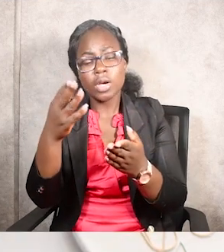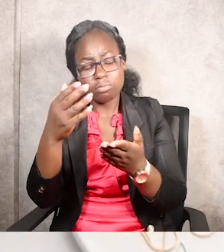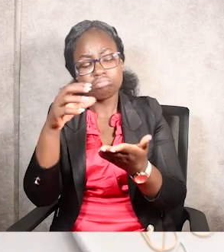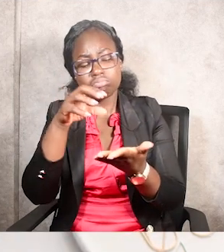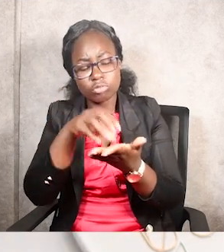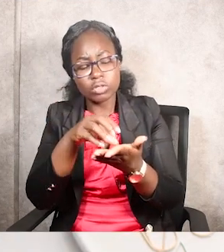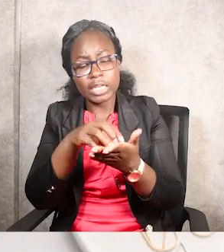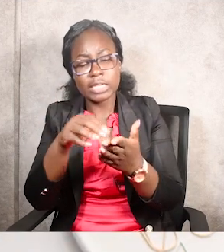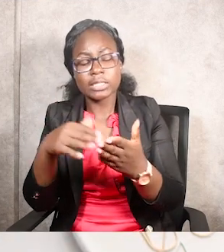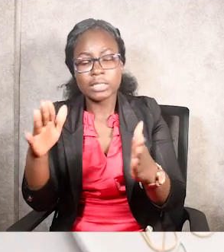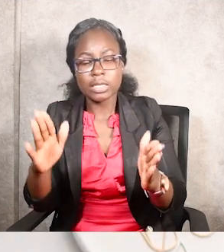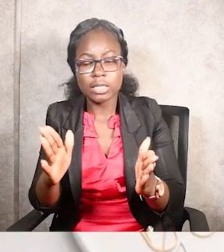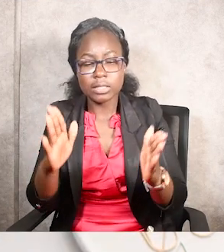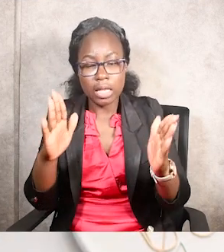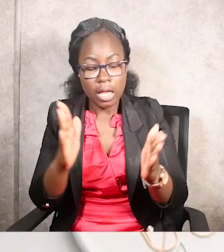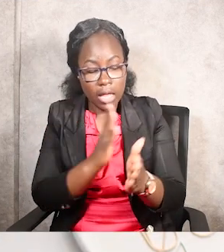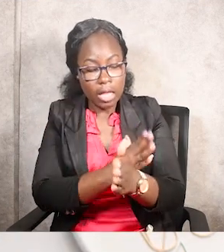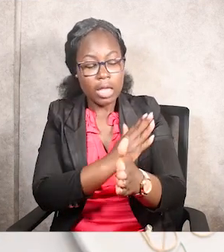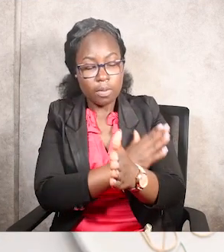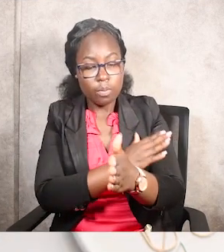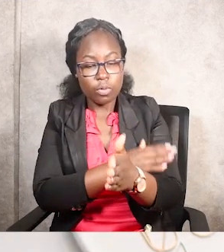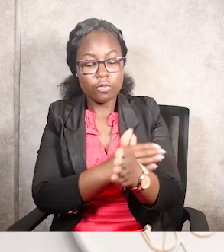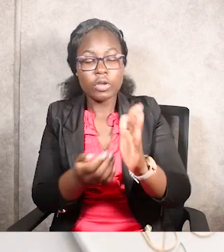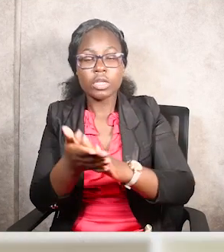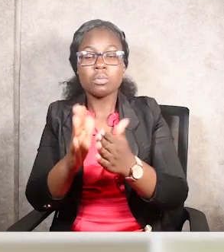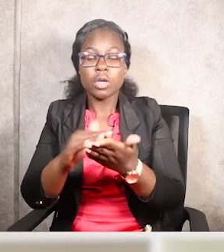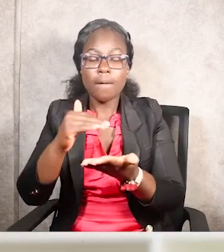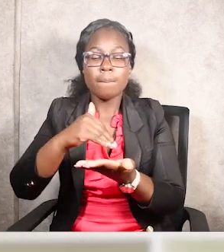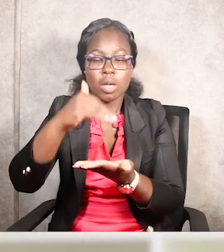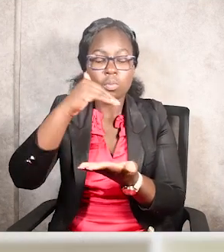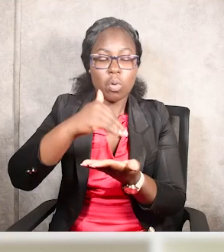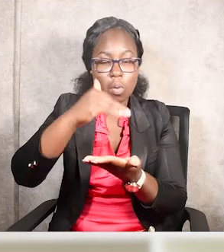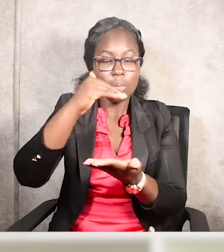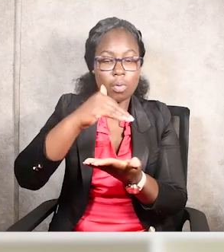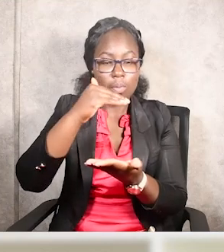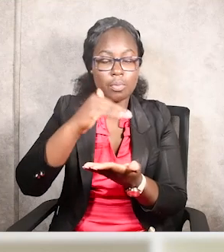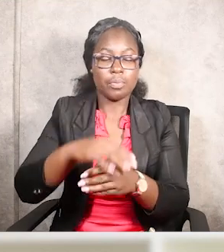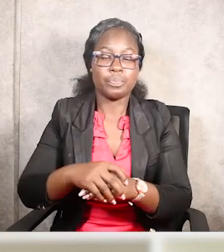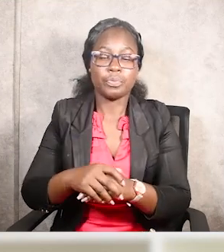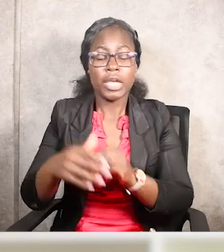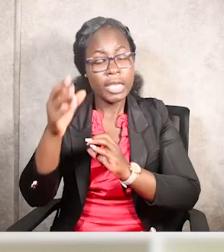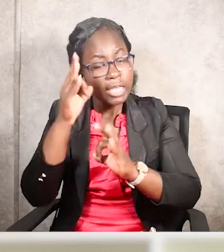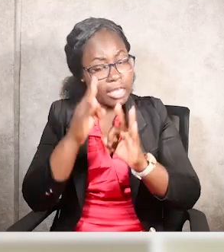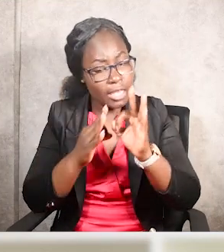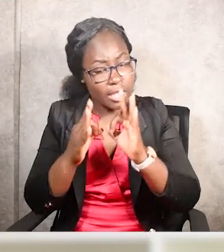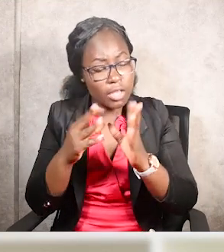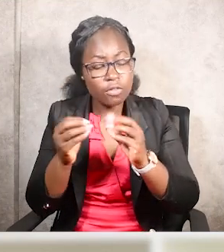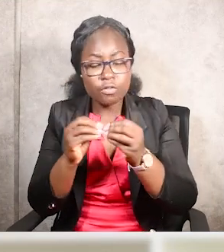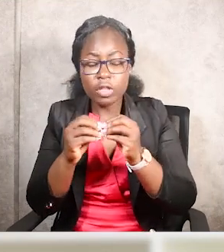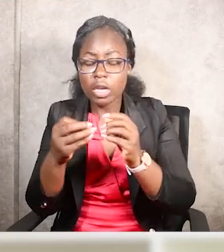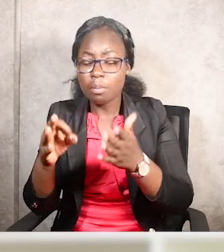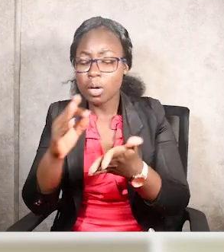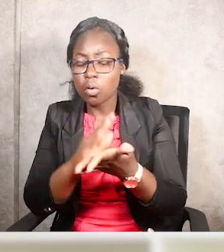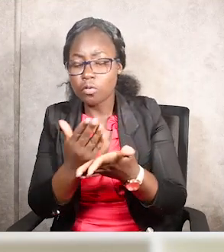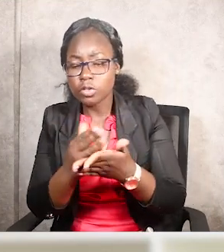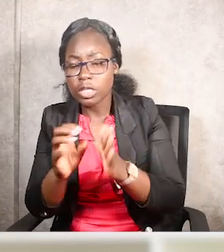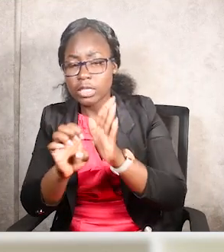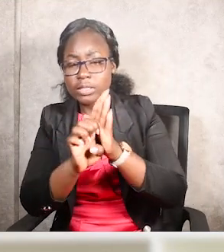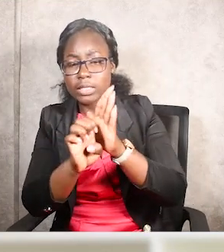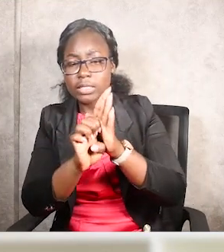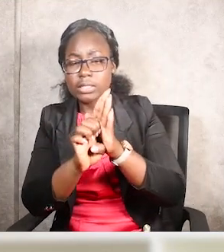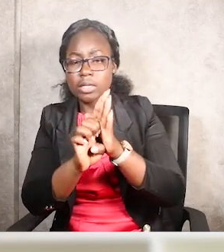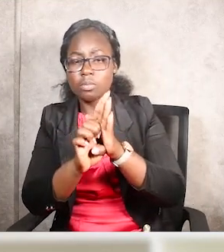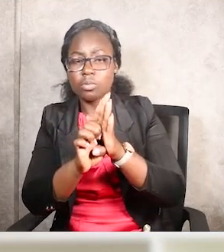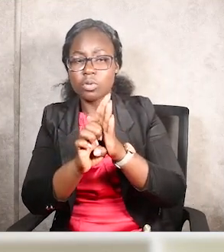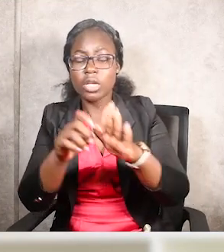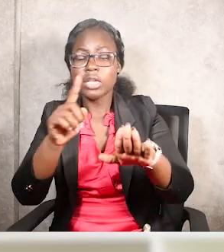is improving, that it is becoming more and more appealing to your audience. If the number of